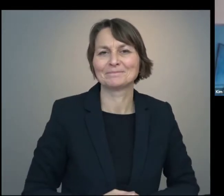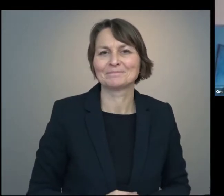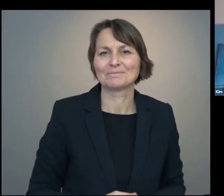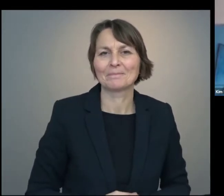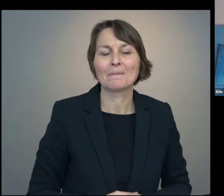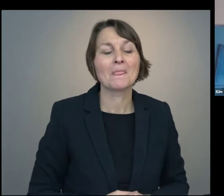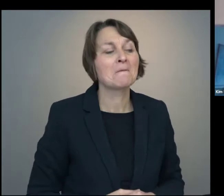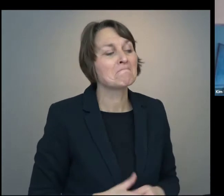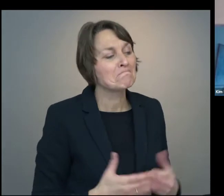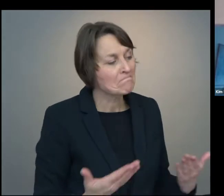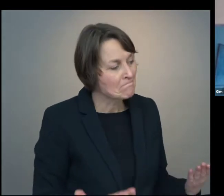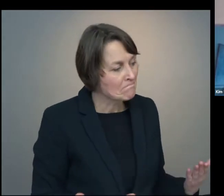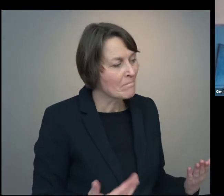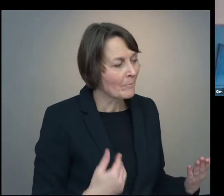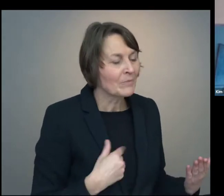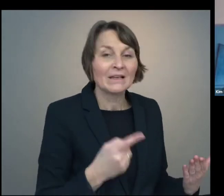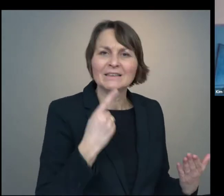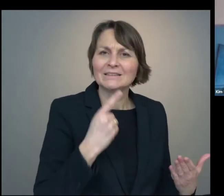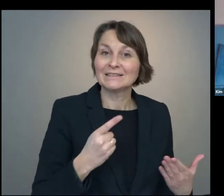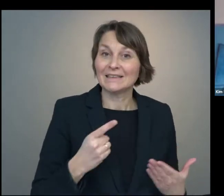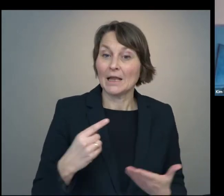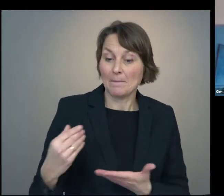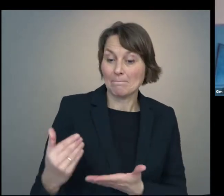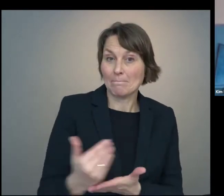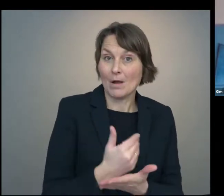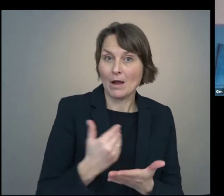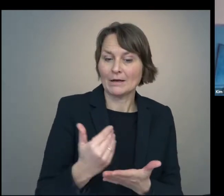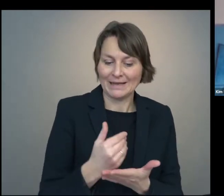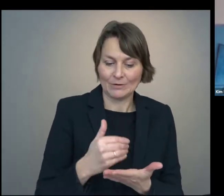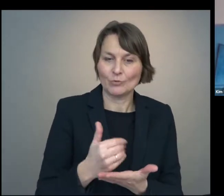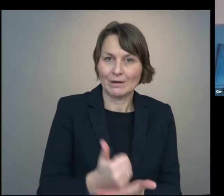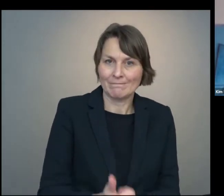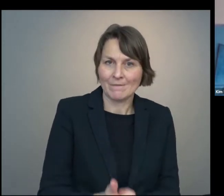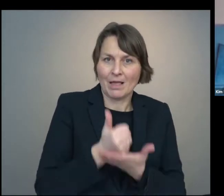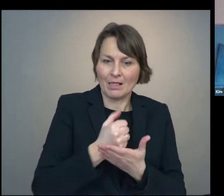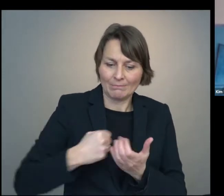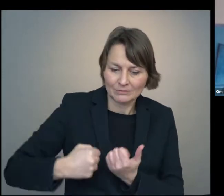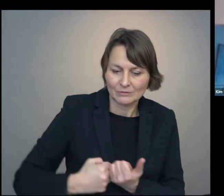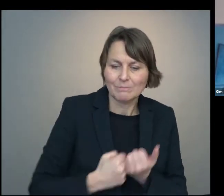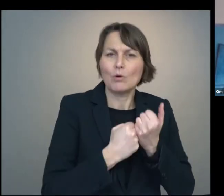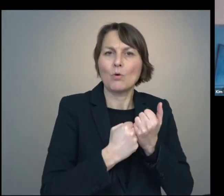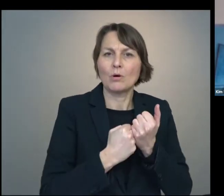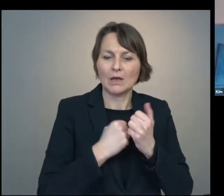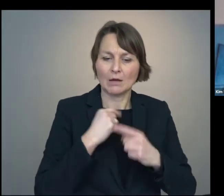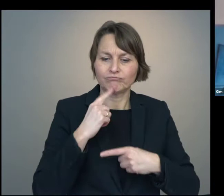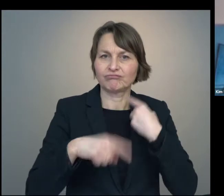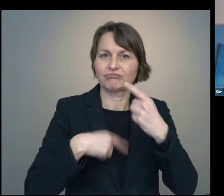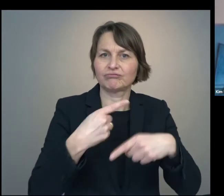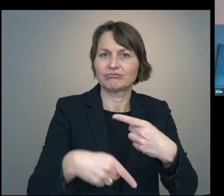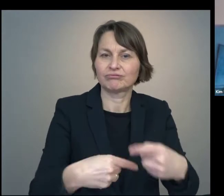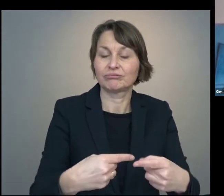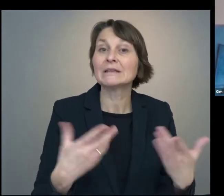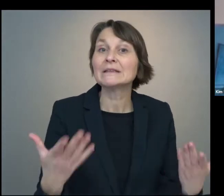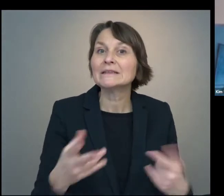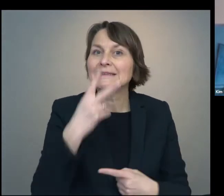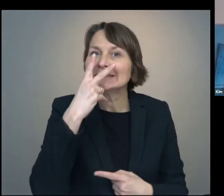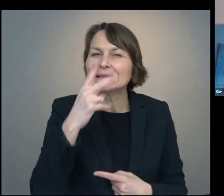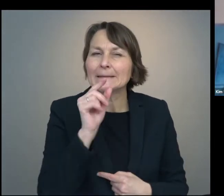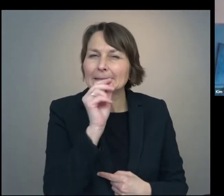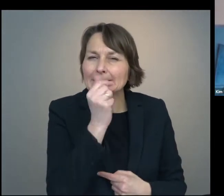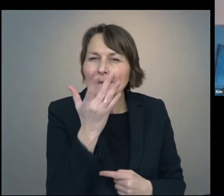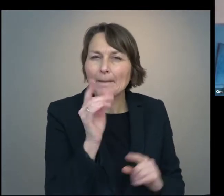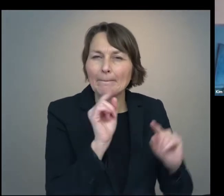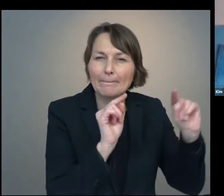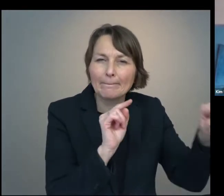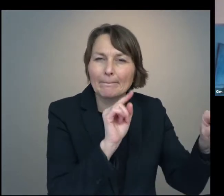We see revenue as an enabler, and what we have seen in the countries where we have